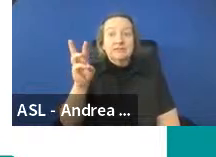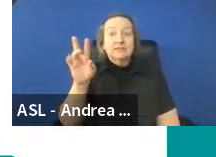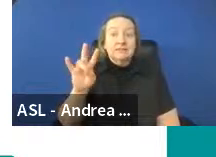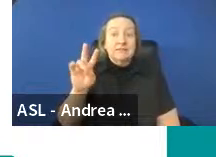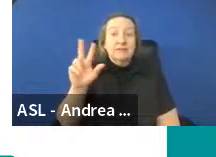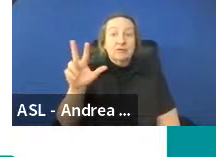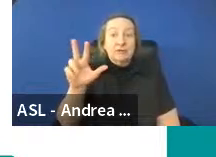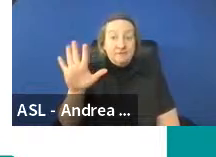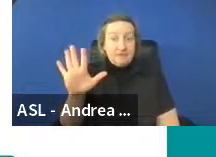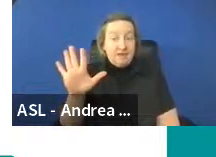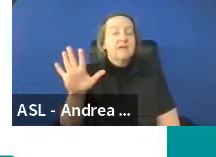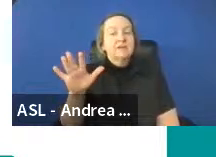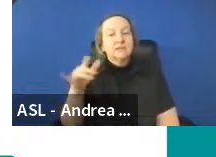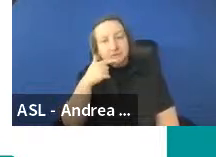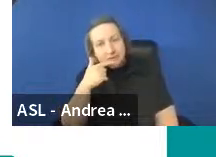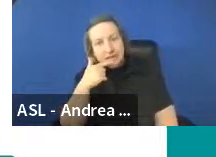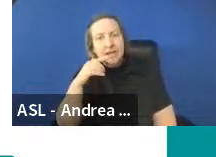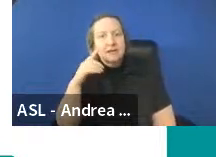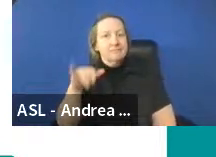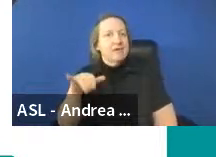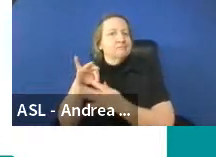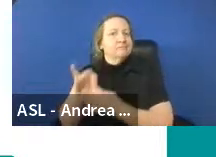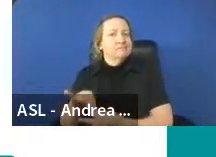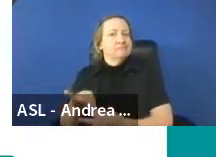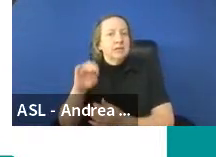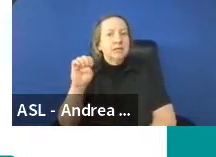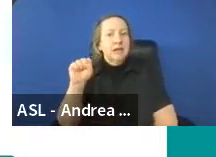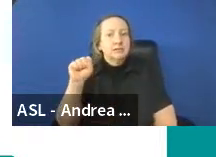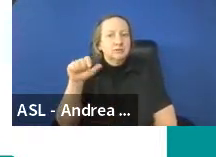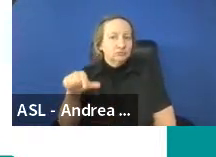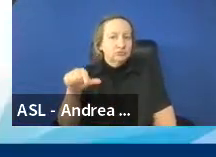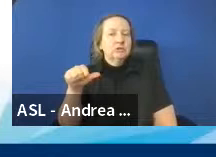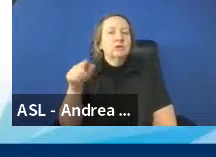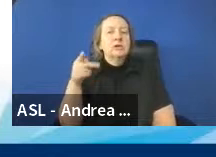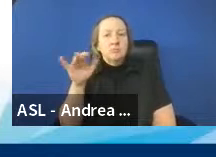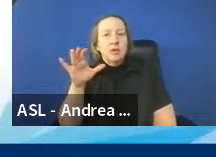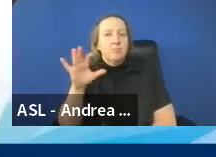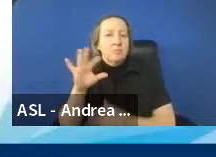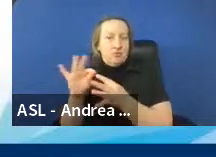888-503-6735 and state ESG Public Comment in your message.